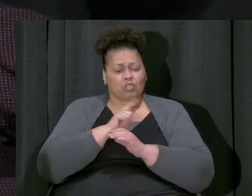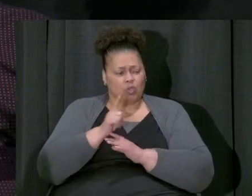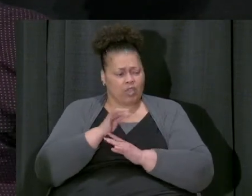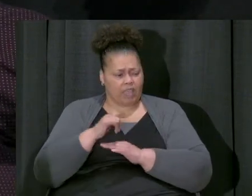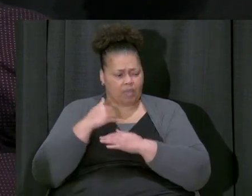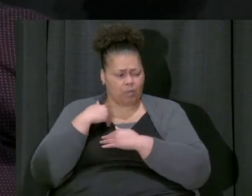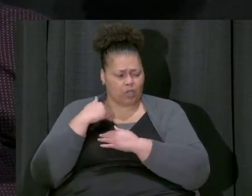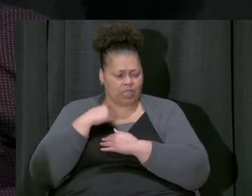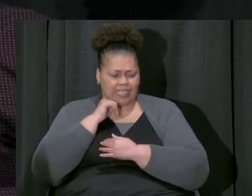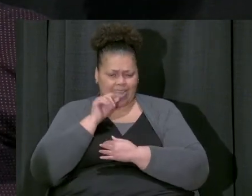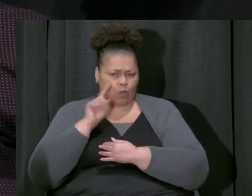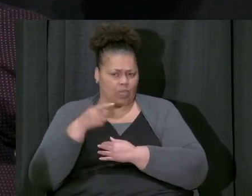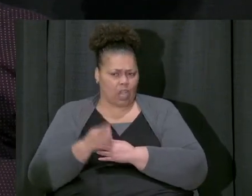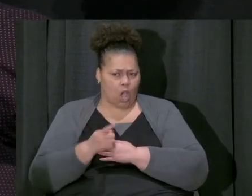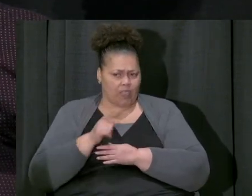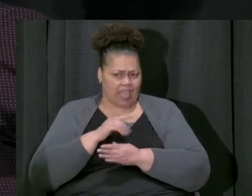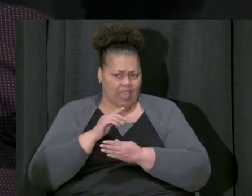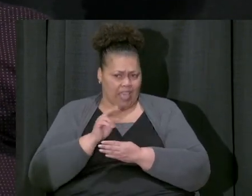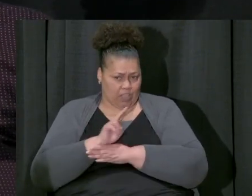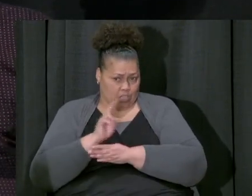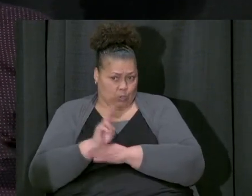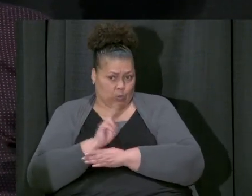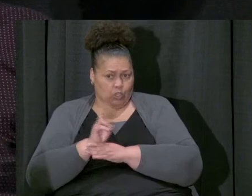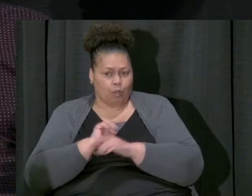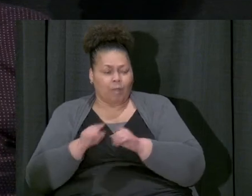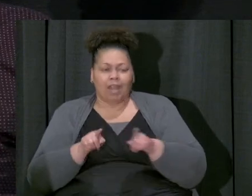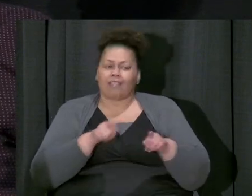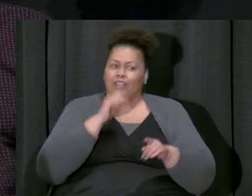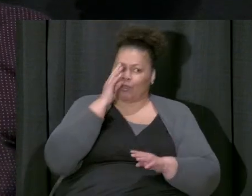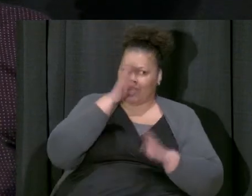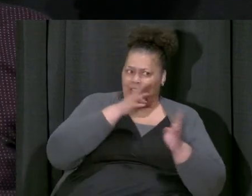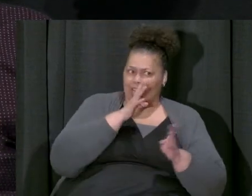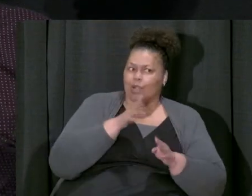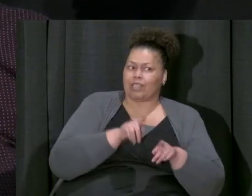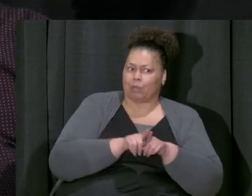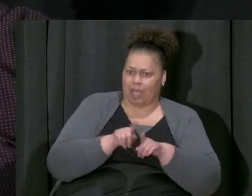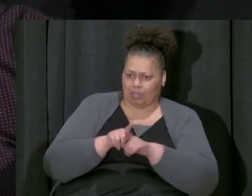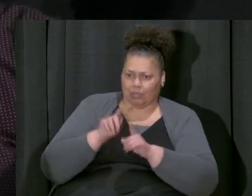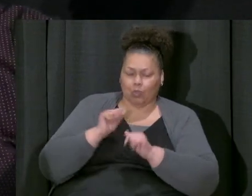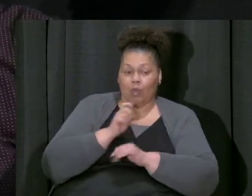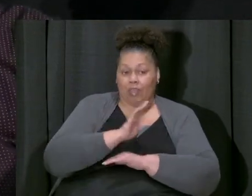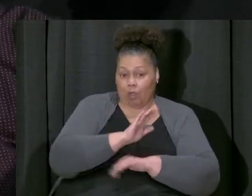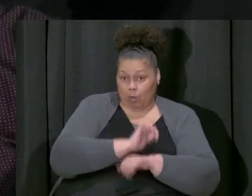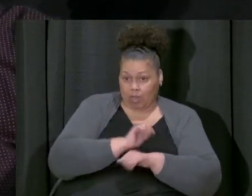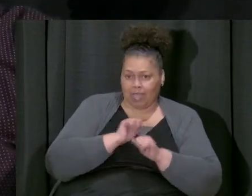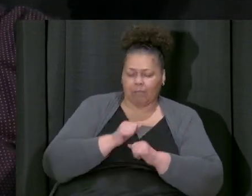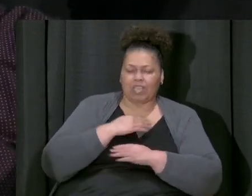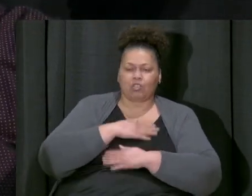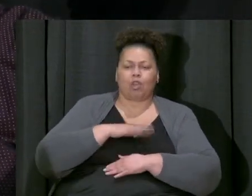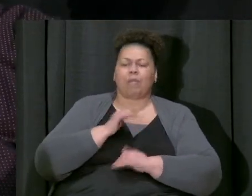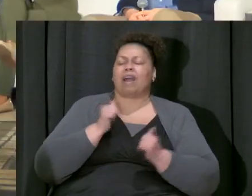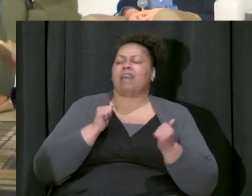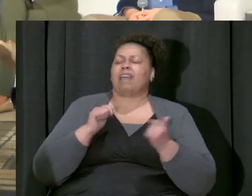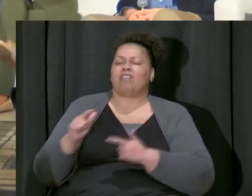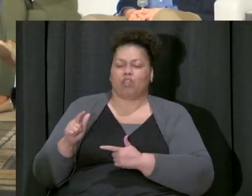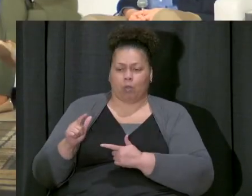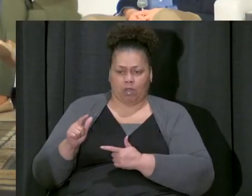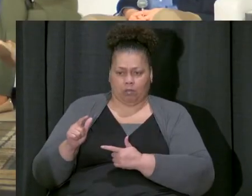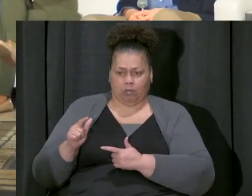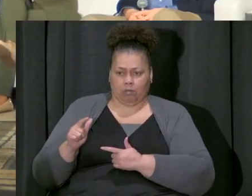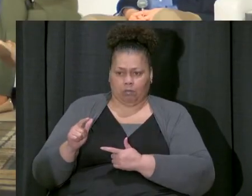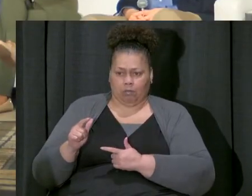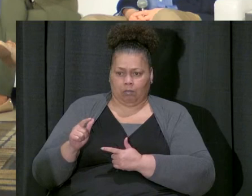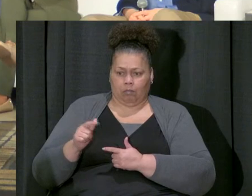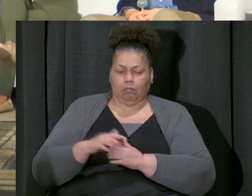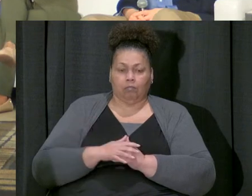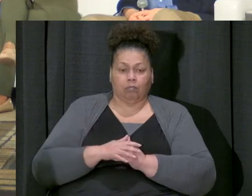isn't just on the end user, but it's also on the creator to make sure that their work can be enjoyed by everyone. Yeah, that makes a lot of sense. So